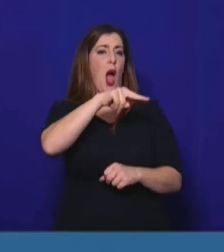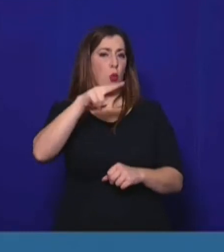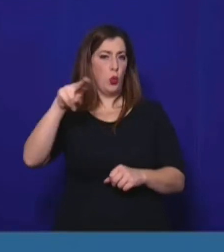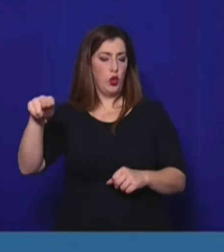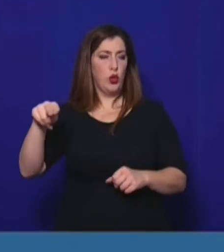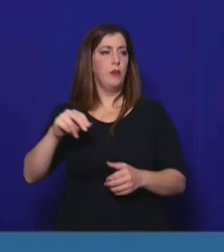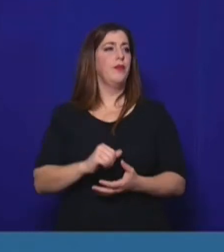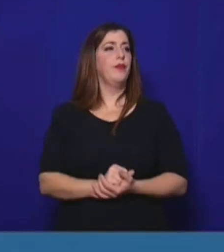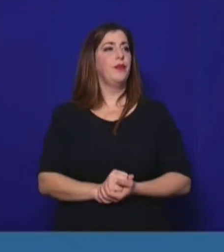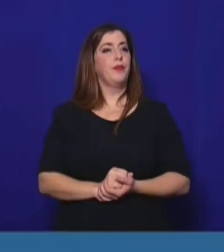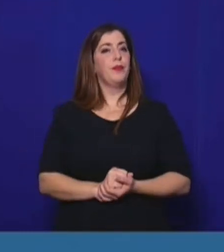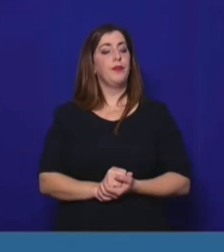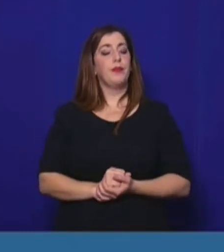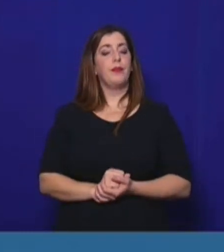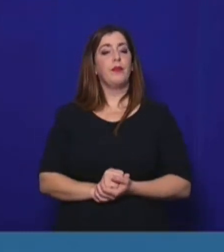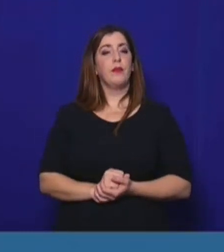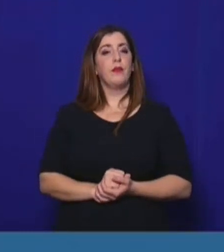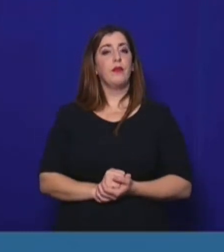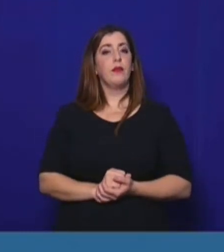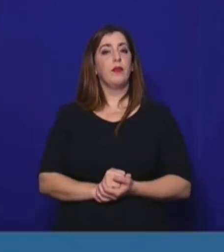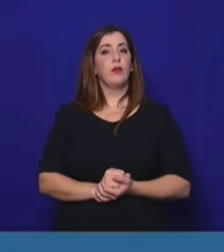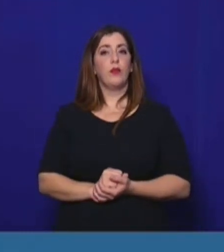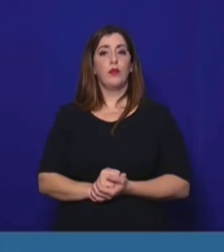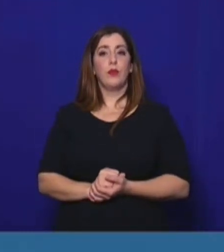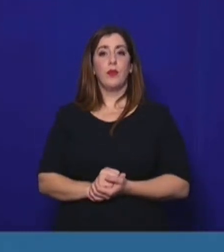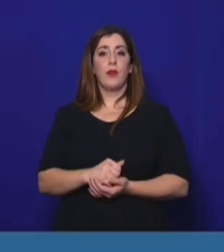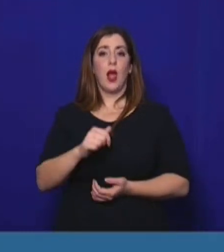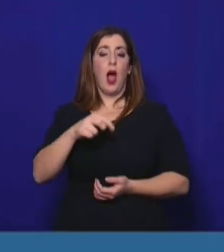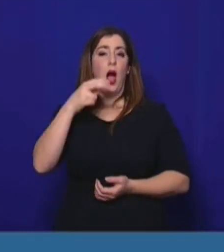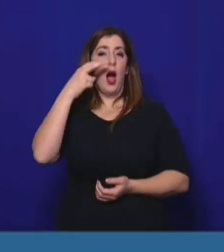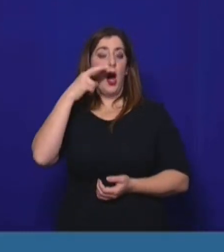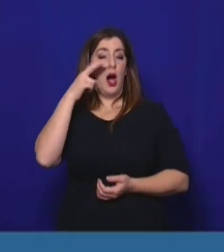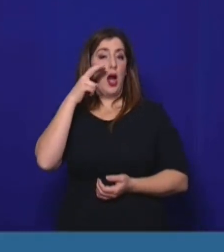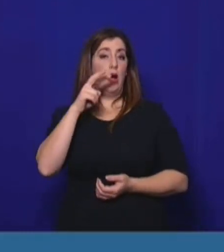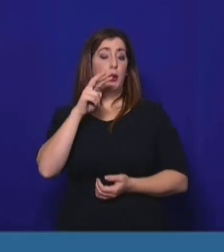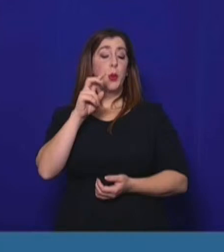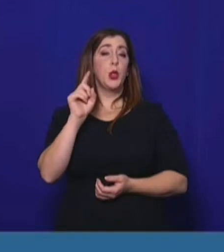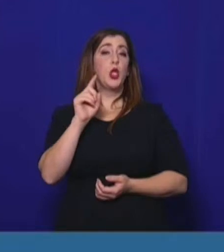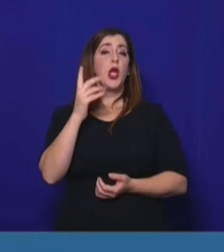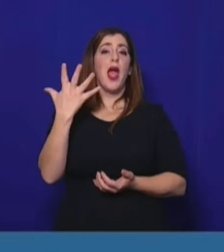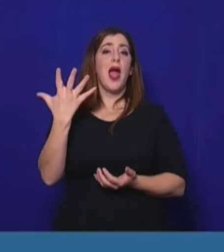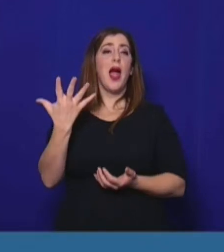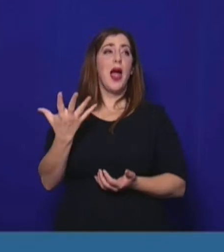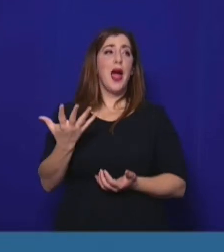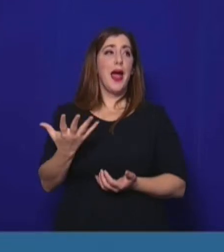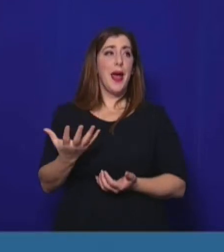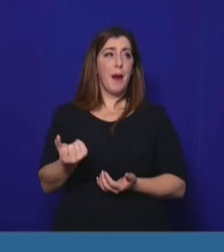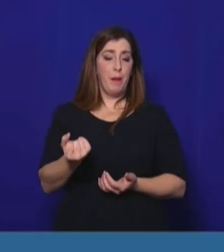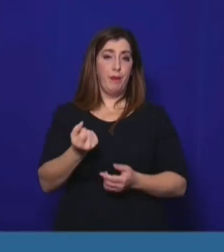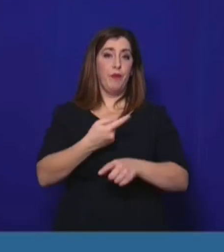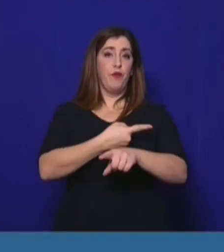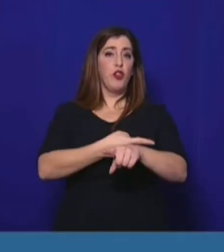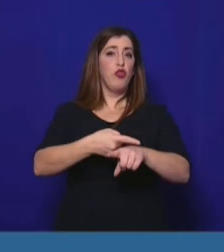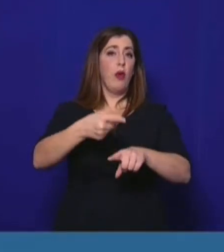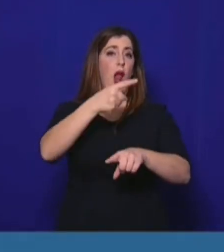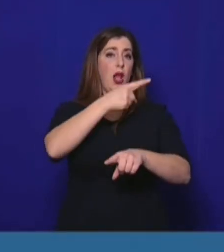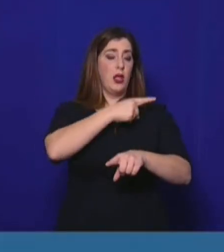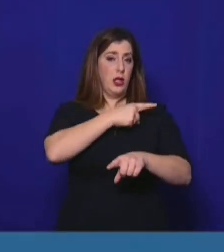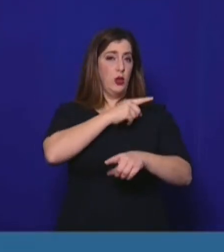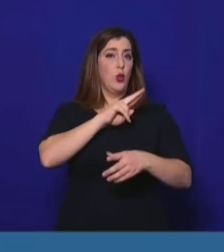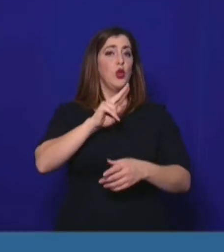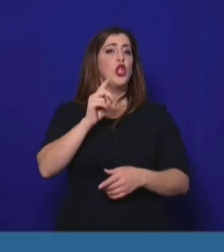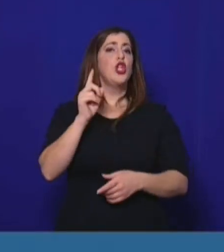għandna. Jekk inħarsu naqrax qed jiġri wkoll f'dawn il-ġimgħa li għaddiet u